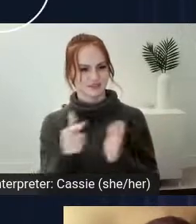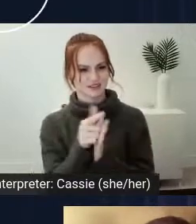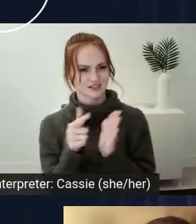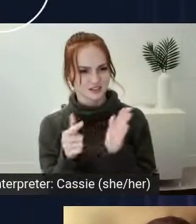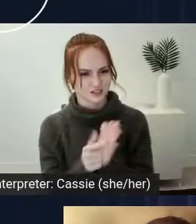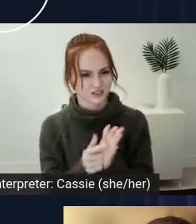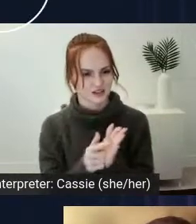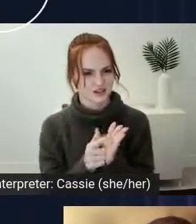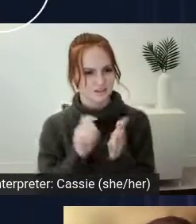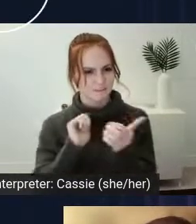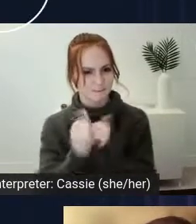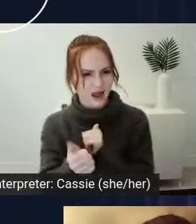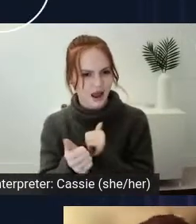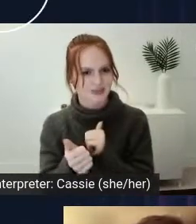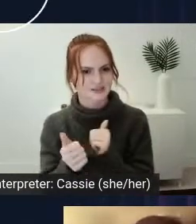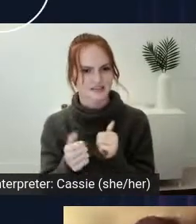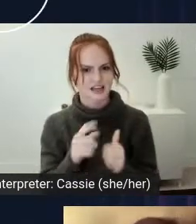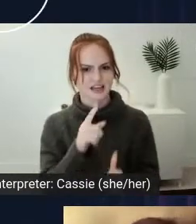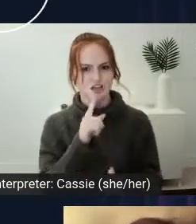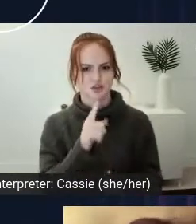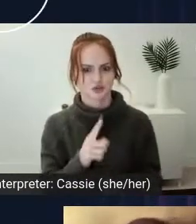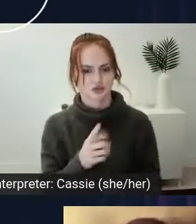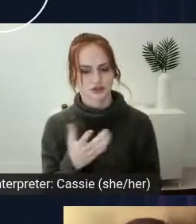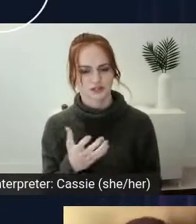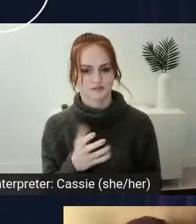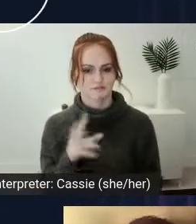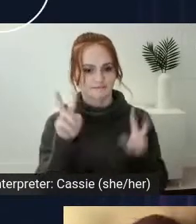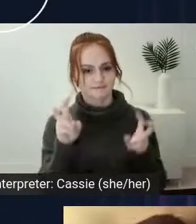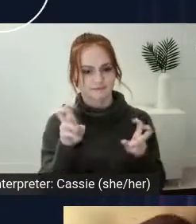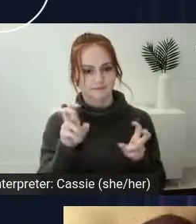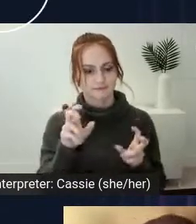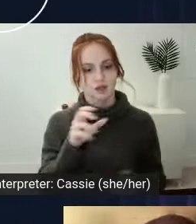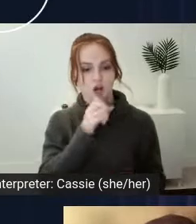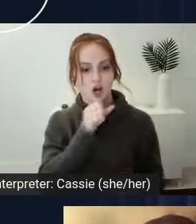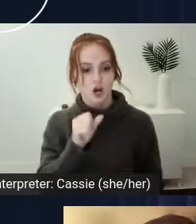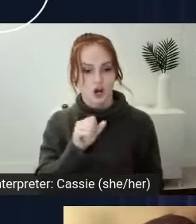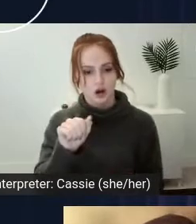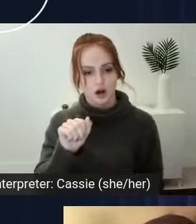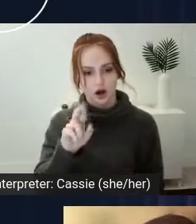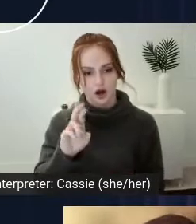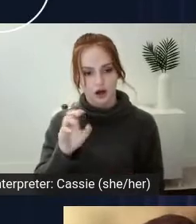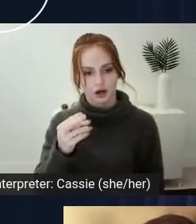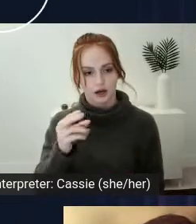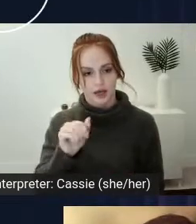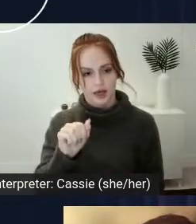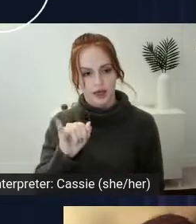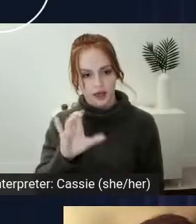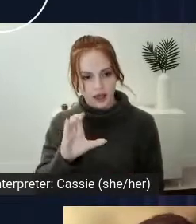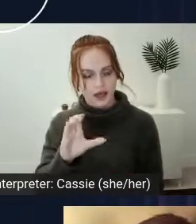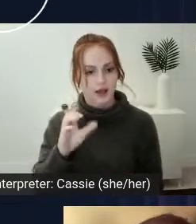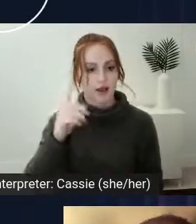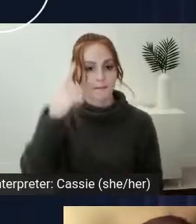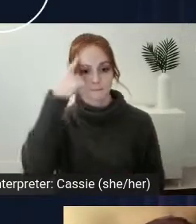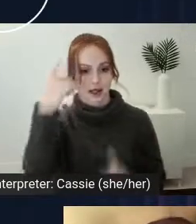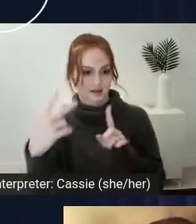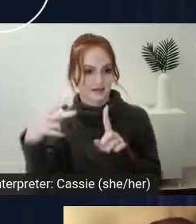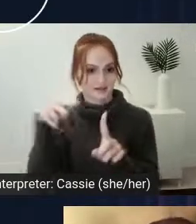these legislations being passed, and it's really an archaic mindset or this false idea that a law